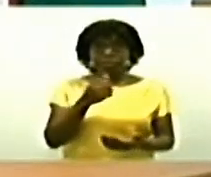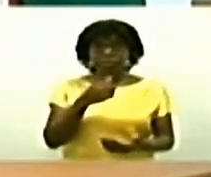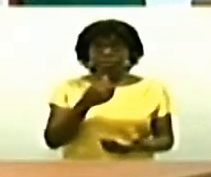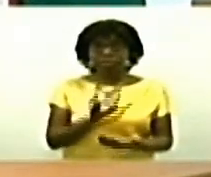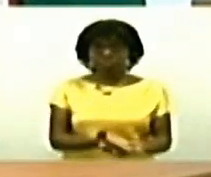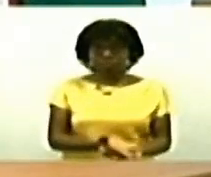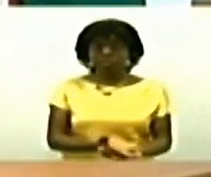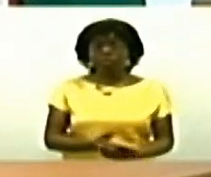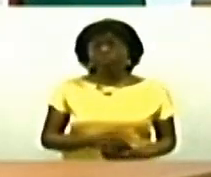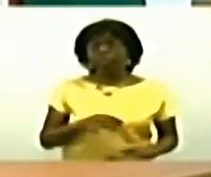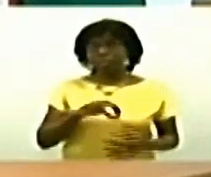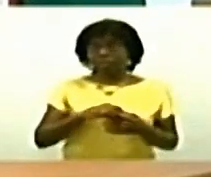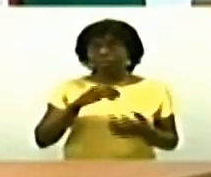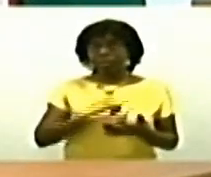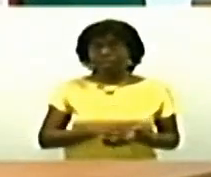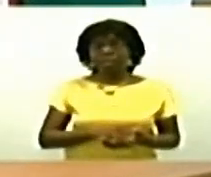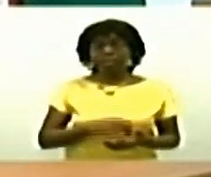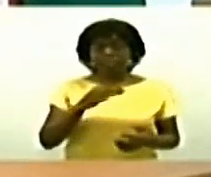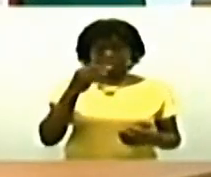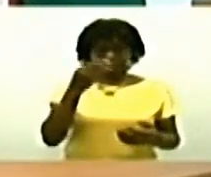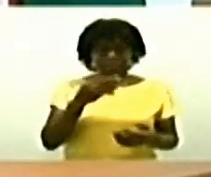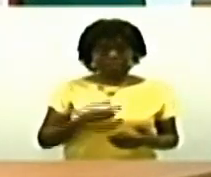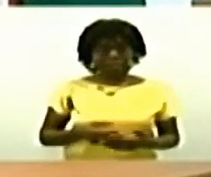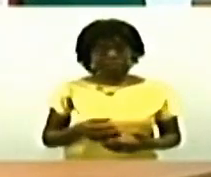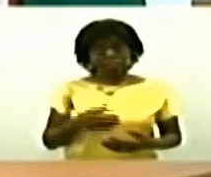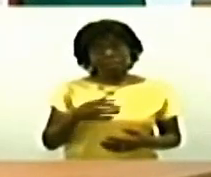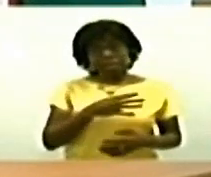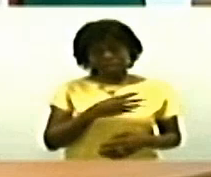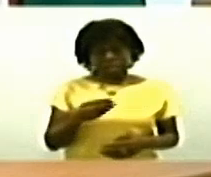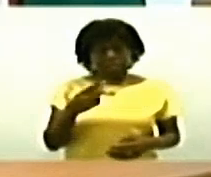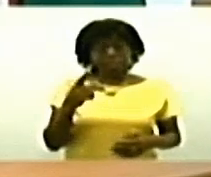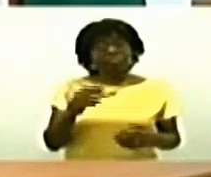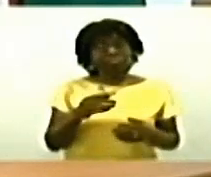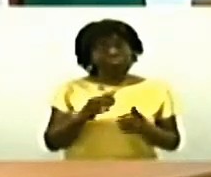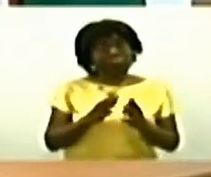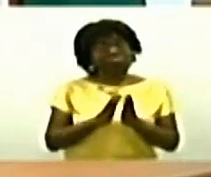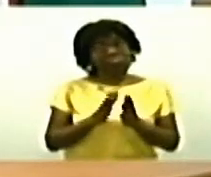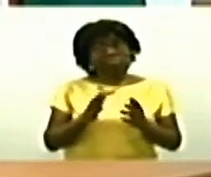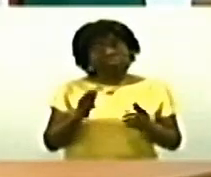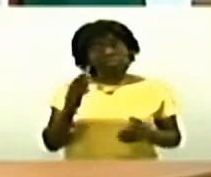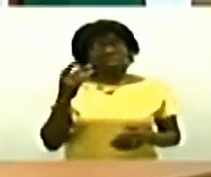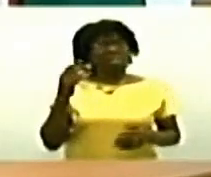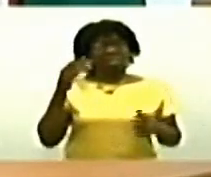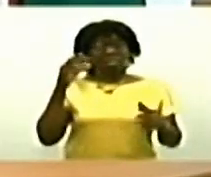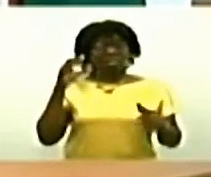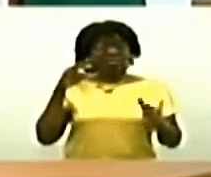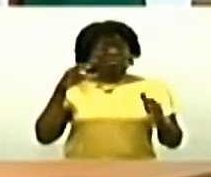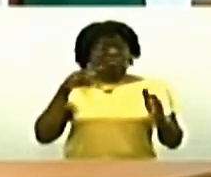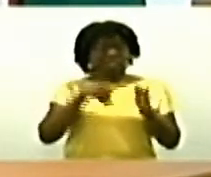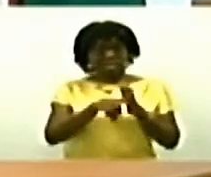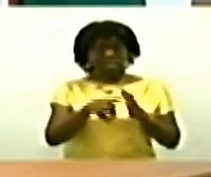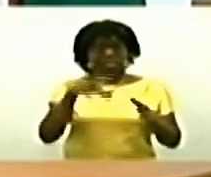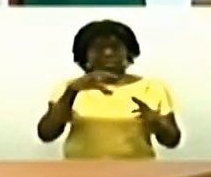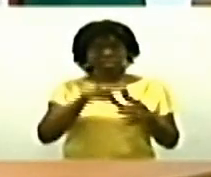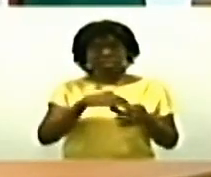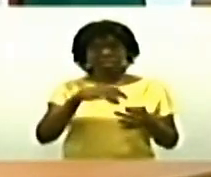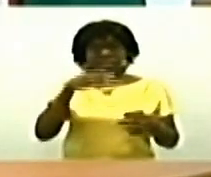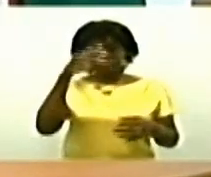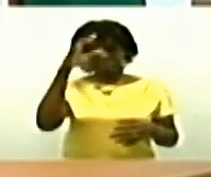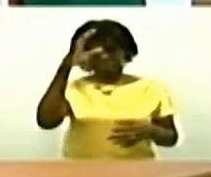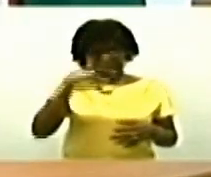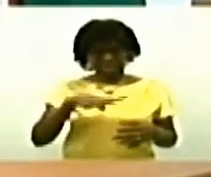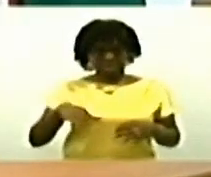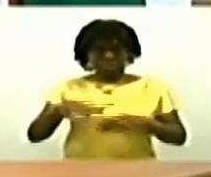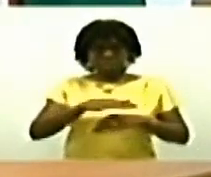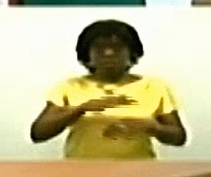And while I completely abhor the violence of the male over the female, I think a lot of